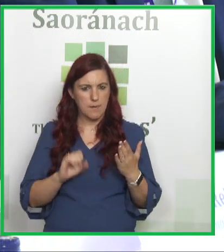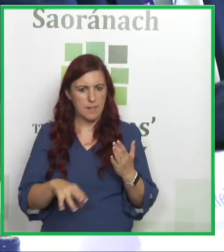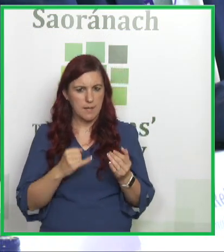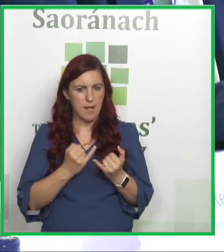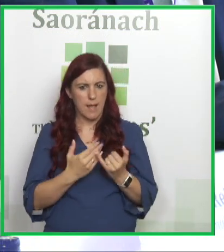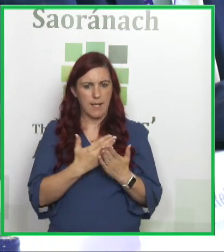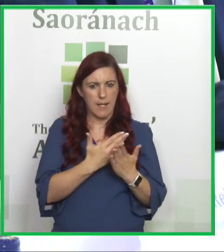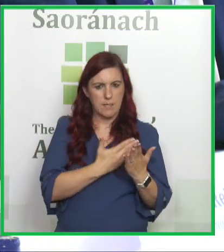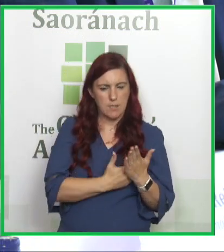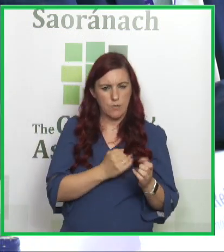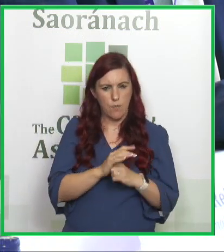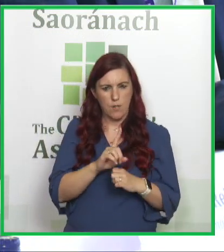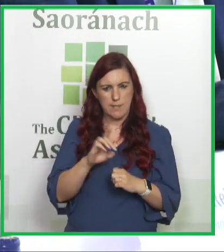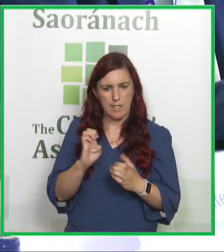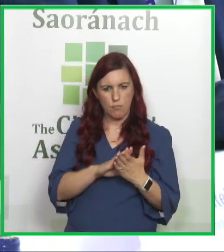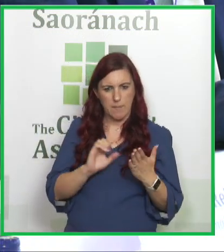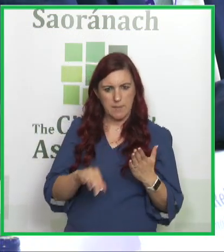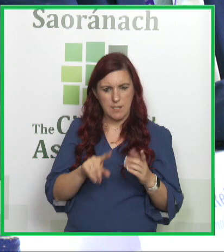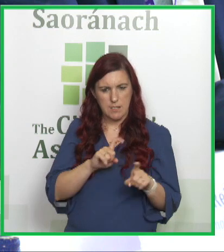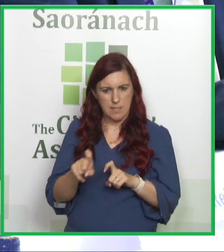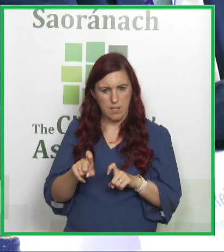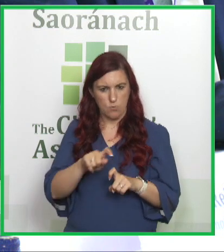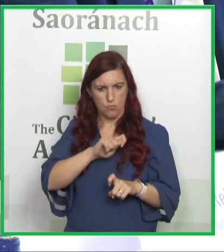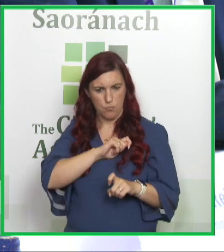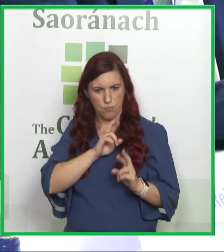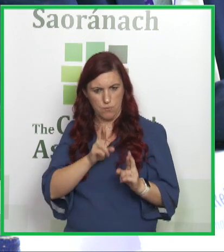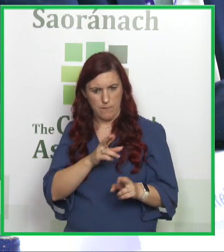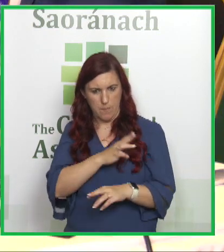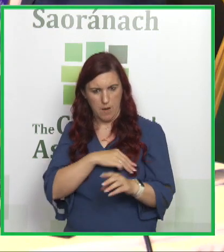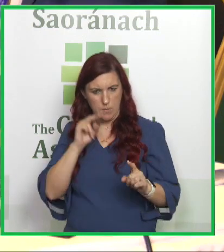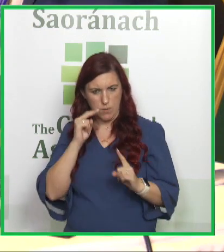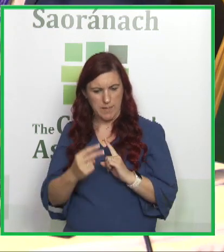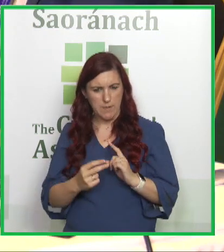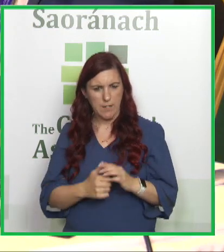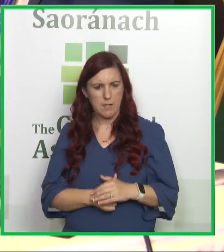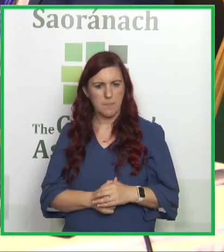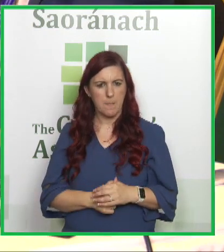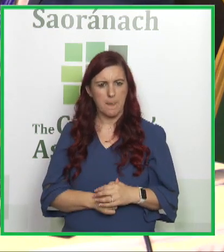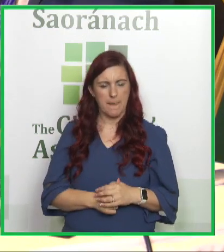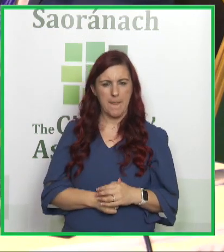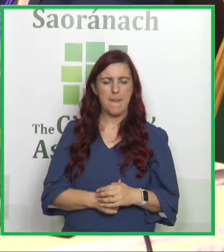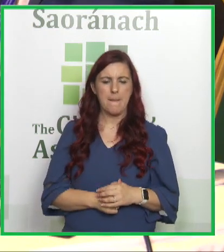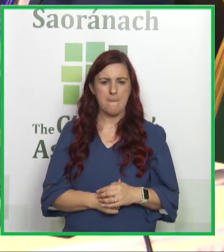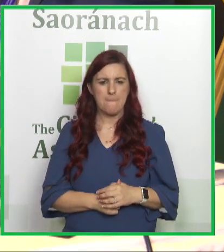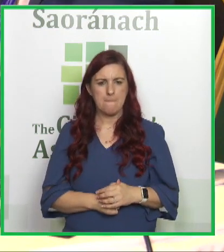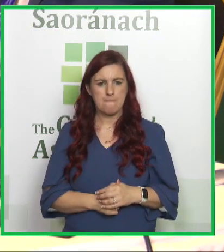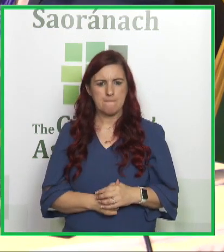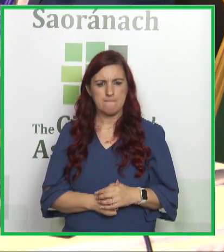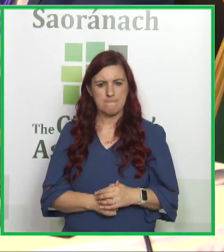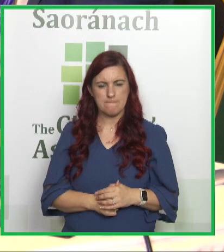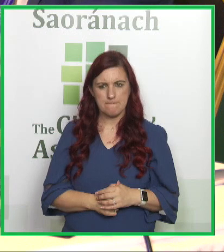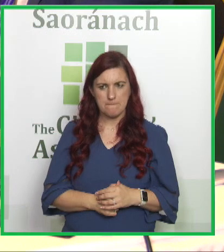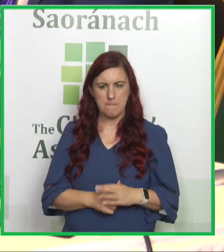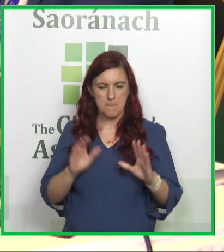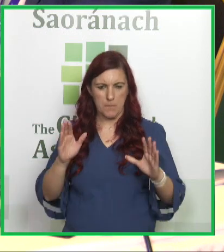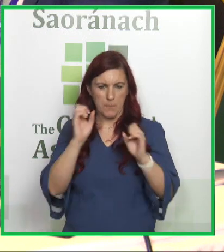for decriminalisation, does that still hold true as an Garda position? Well, look, I suppose our position, I've made it